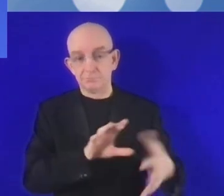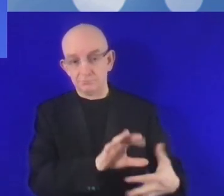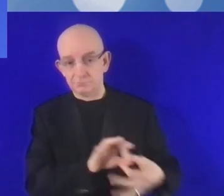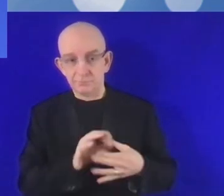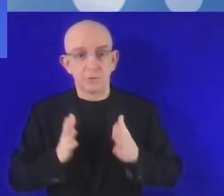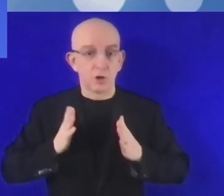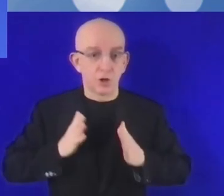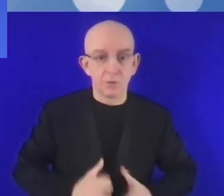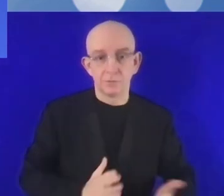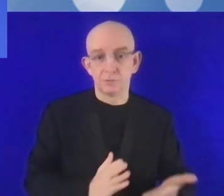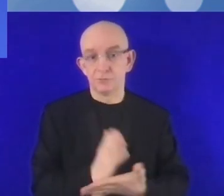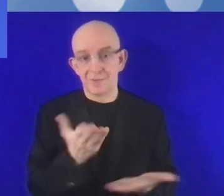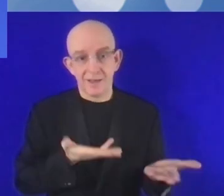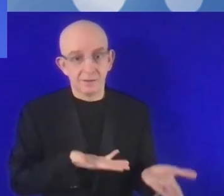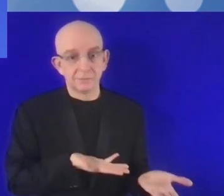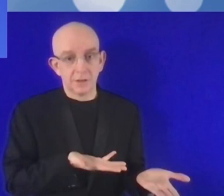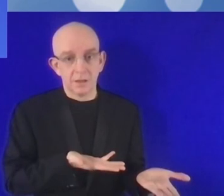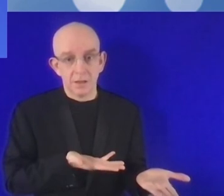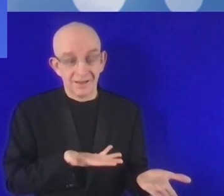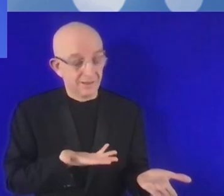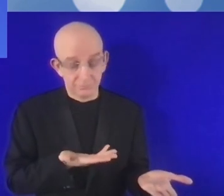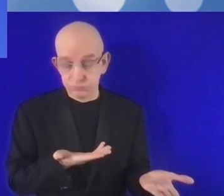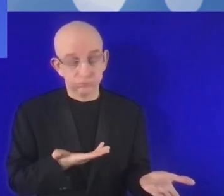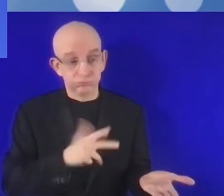see the governments and the UN